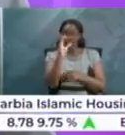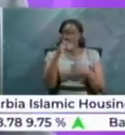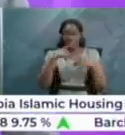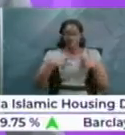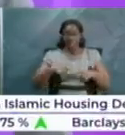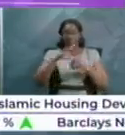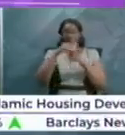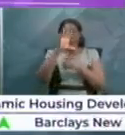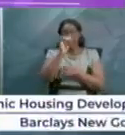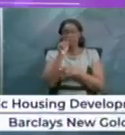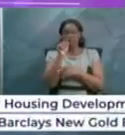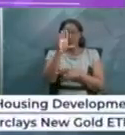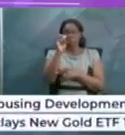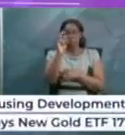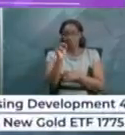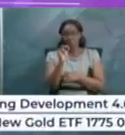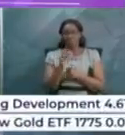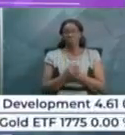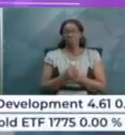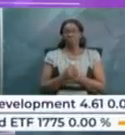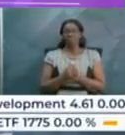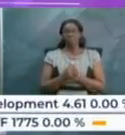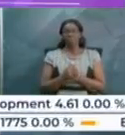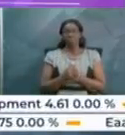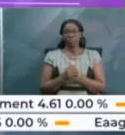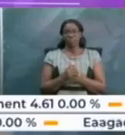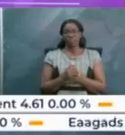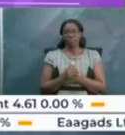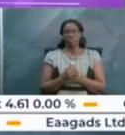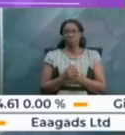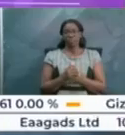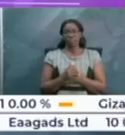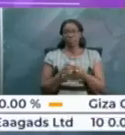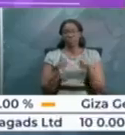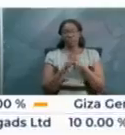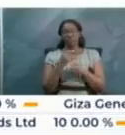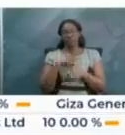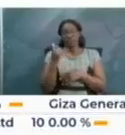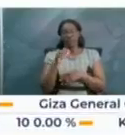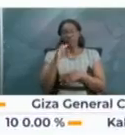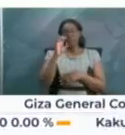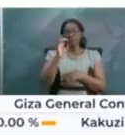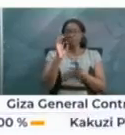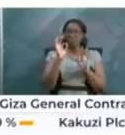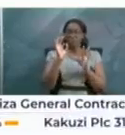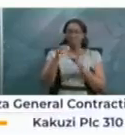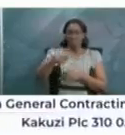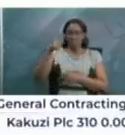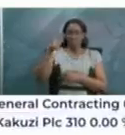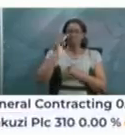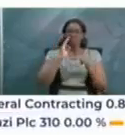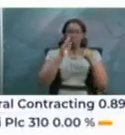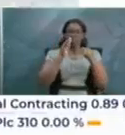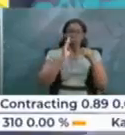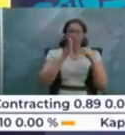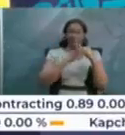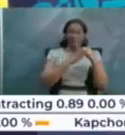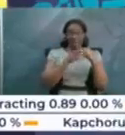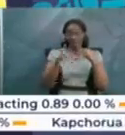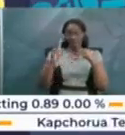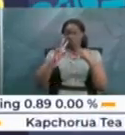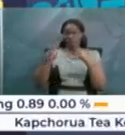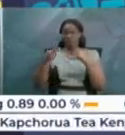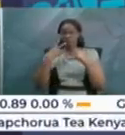sokoc.letscreateafrica.com. Okay. Yeah. There are also ethnic bags that are going for 900 to 900 Kenyan shillings to 2,700